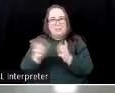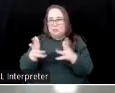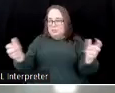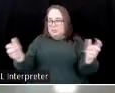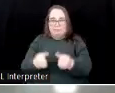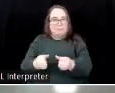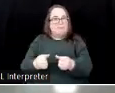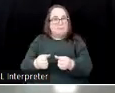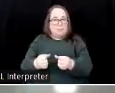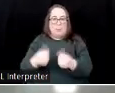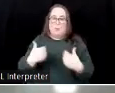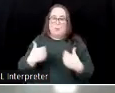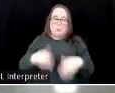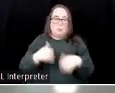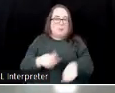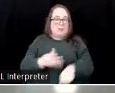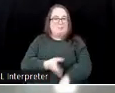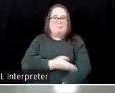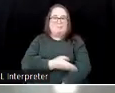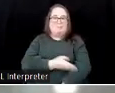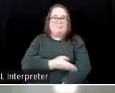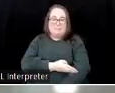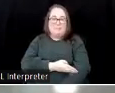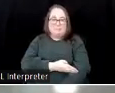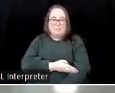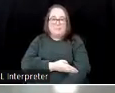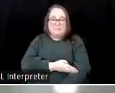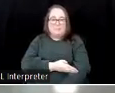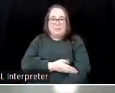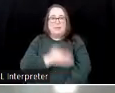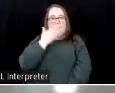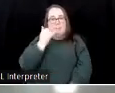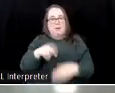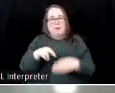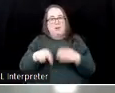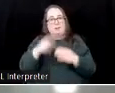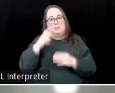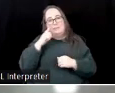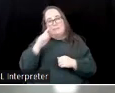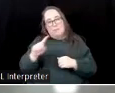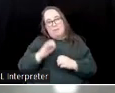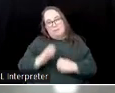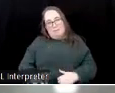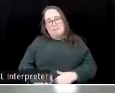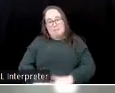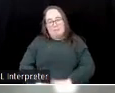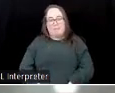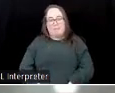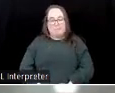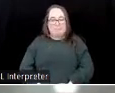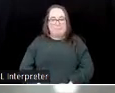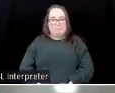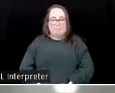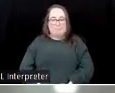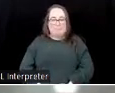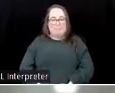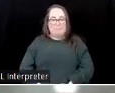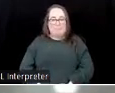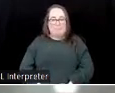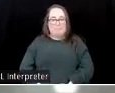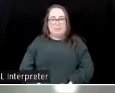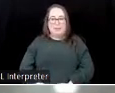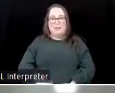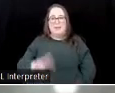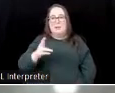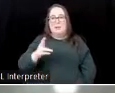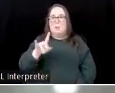that voucher absolutely results in better outcomes for the client. Whitney gives me a